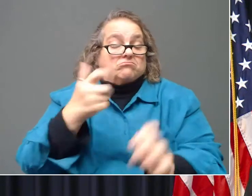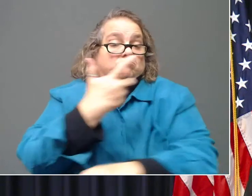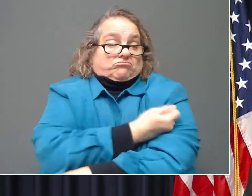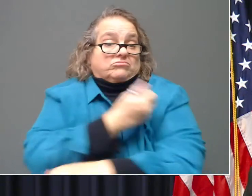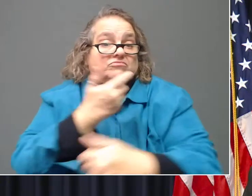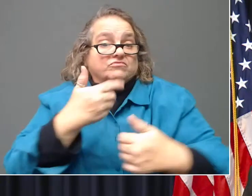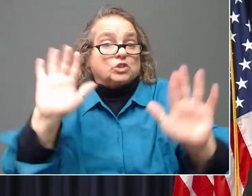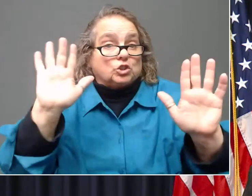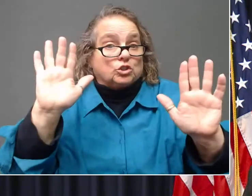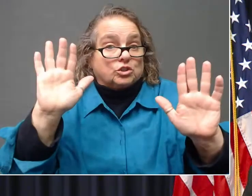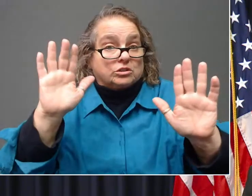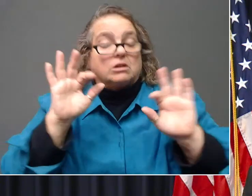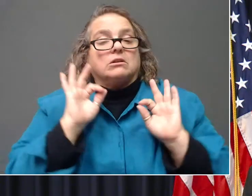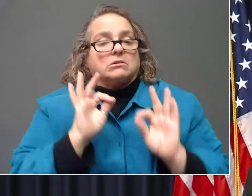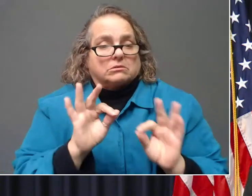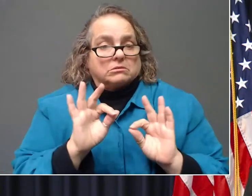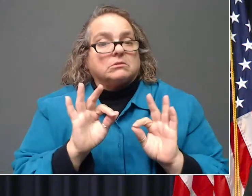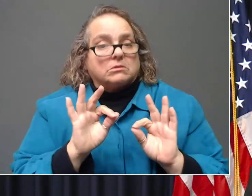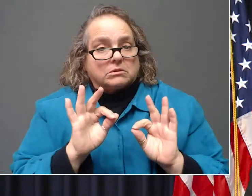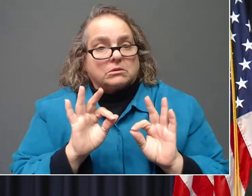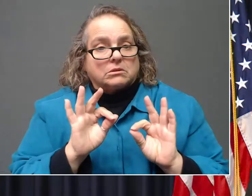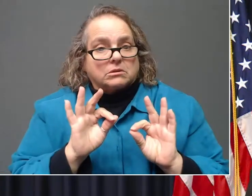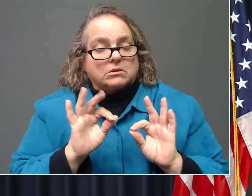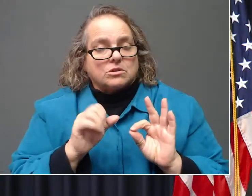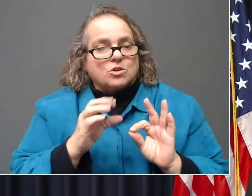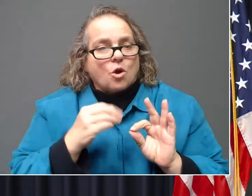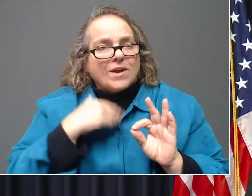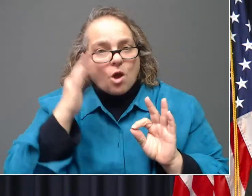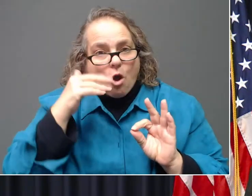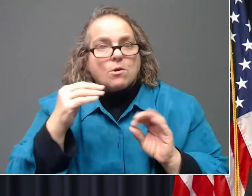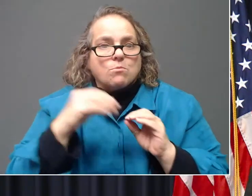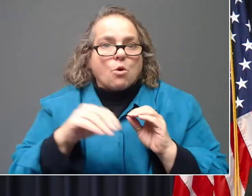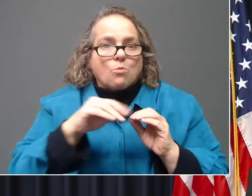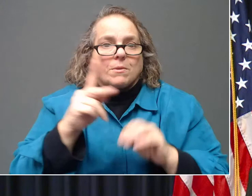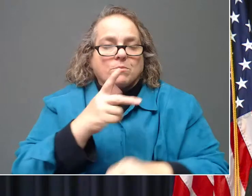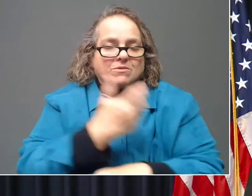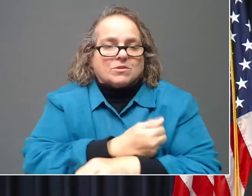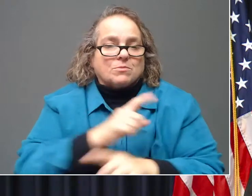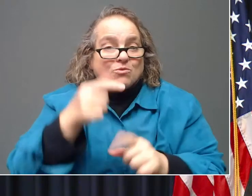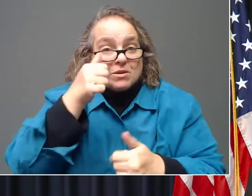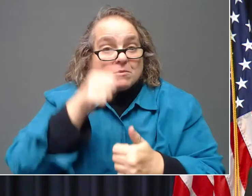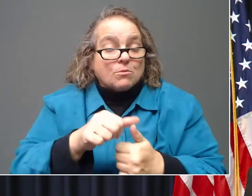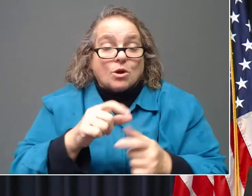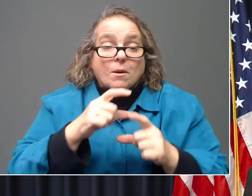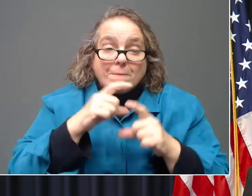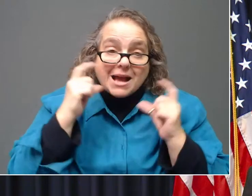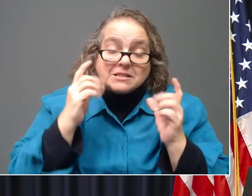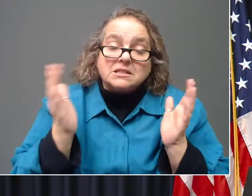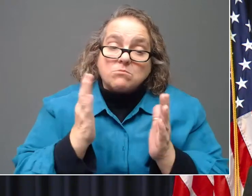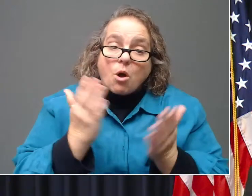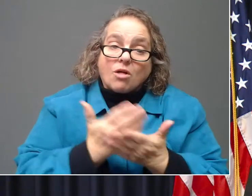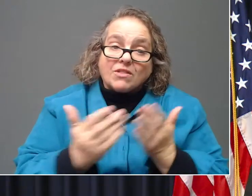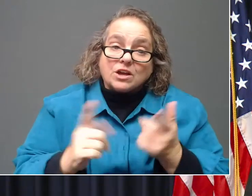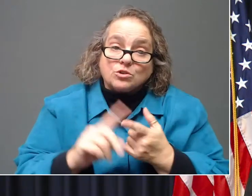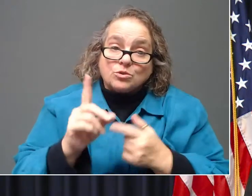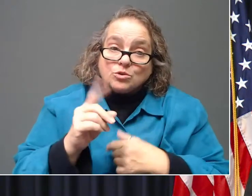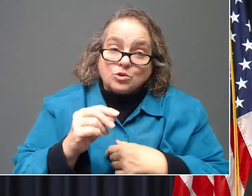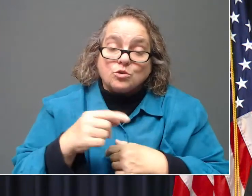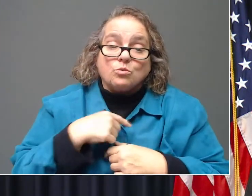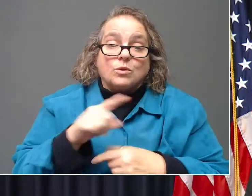out and out and out. So remember, it's a small thing to do. When we do it, we see our cases come down,